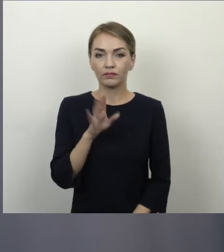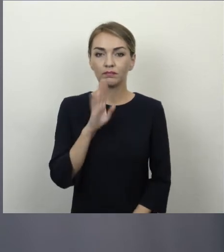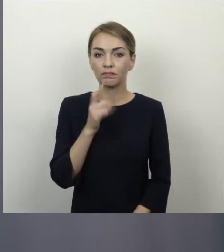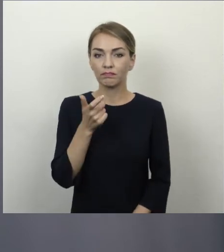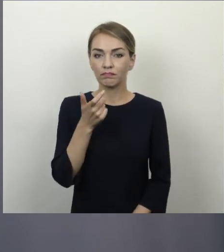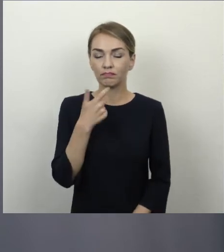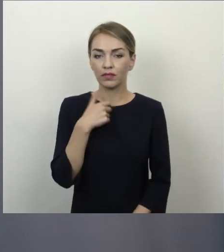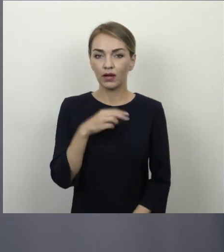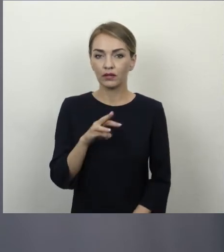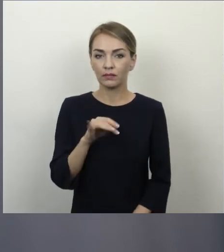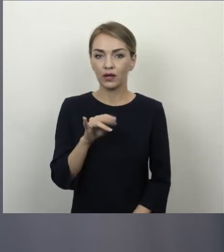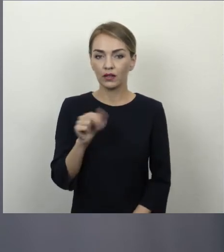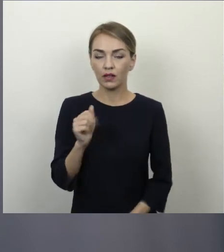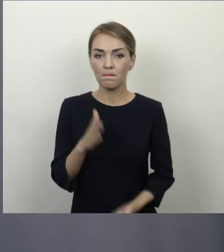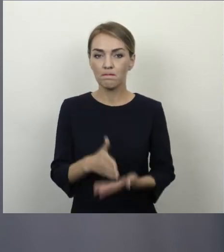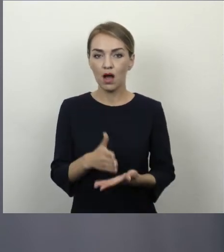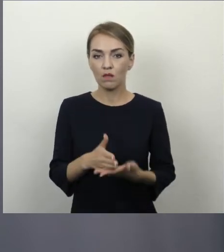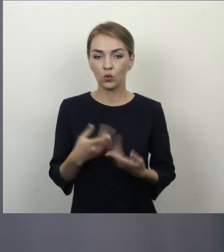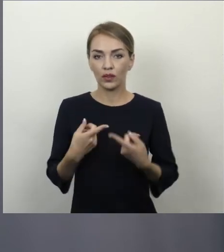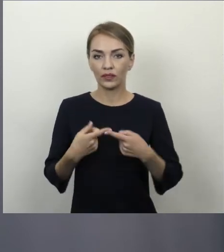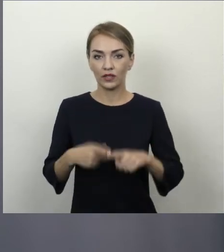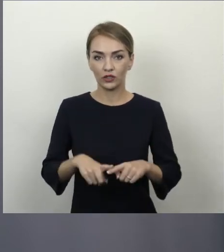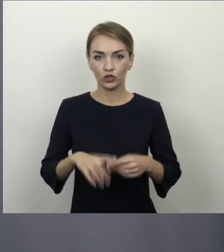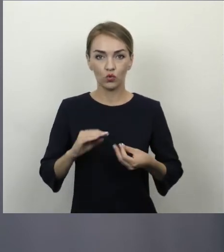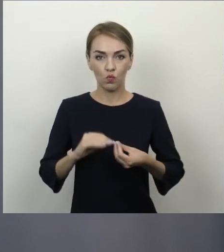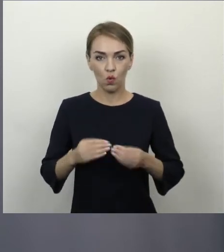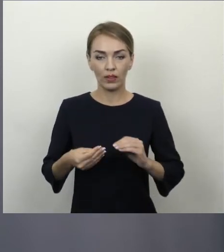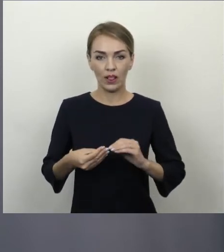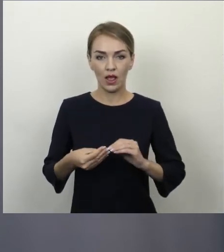Marina, we seem to have some technical problems.